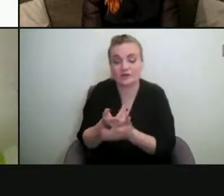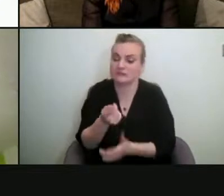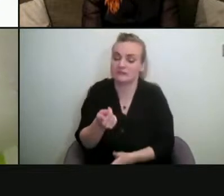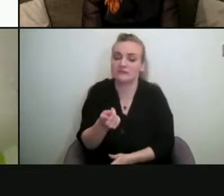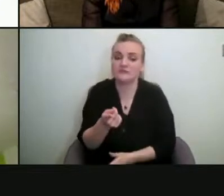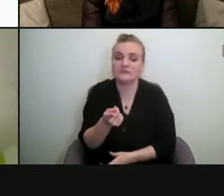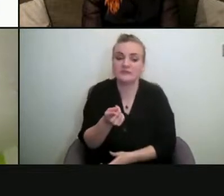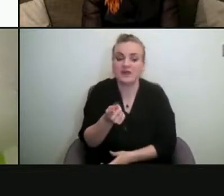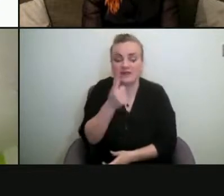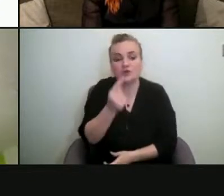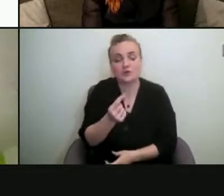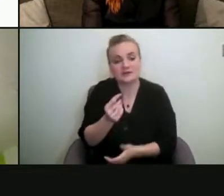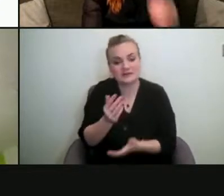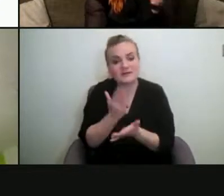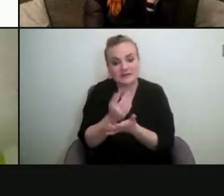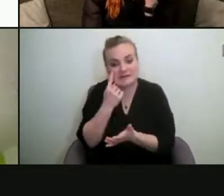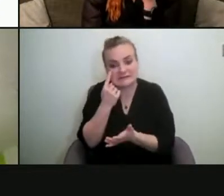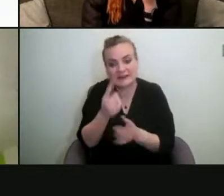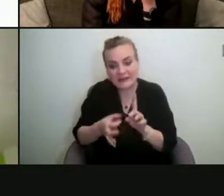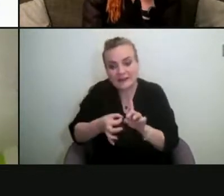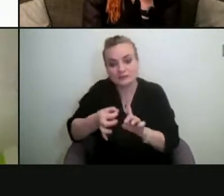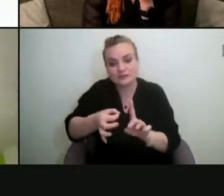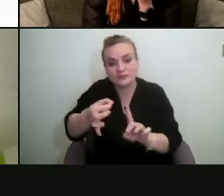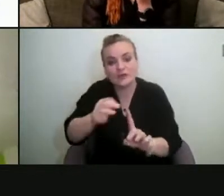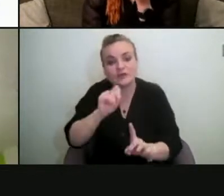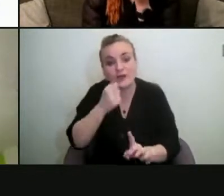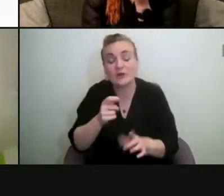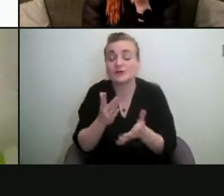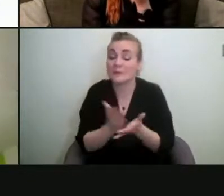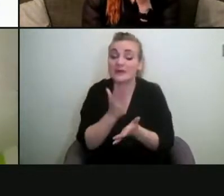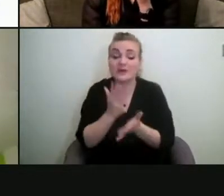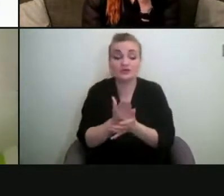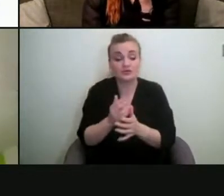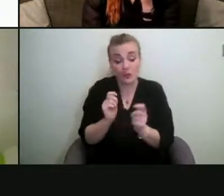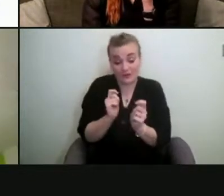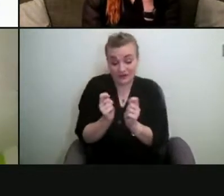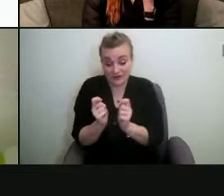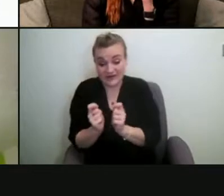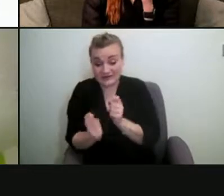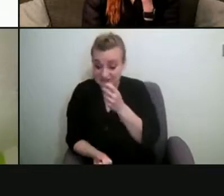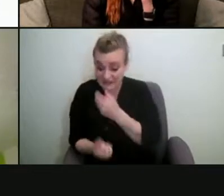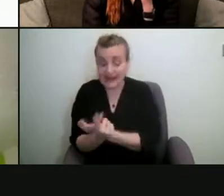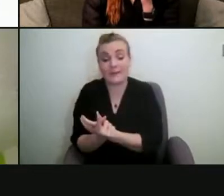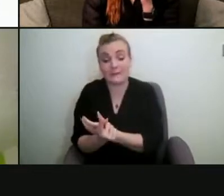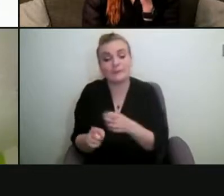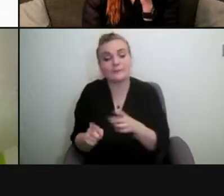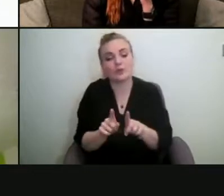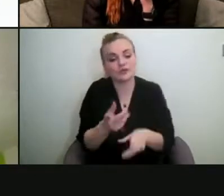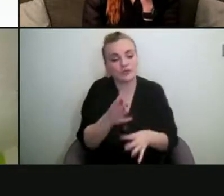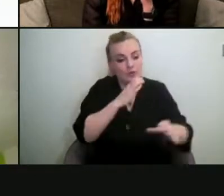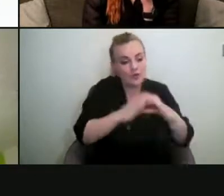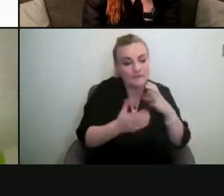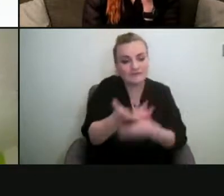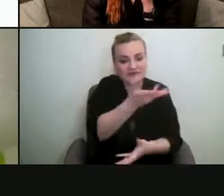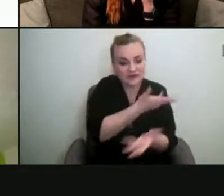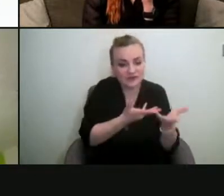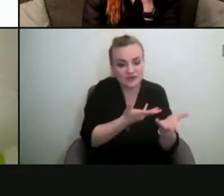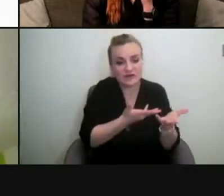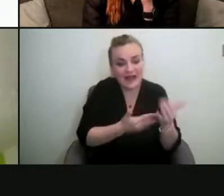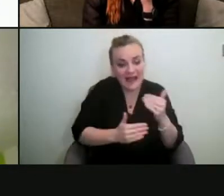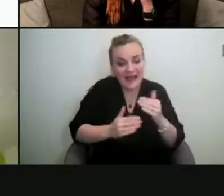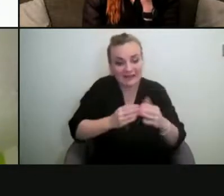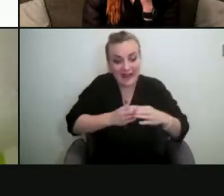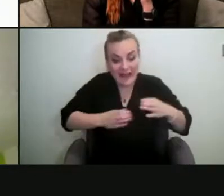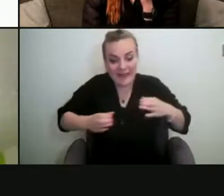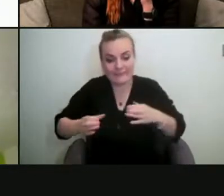attempts to change and having those open and honest conversations, so you build on that knowledge of empathy of the experiences